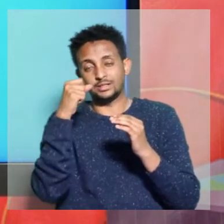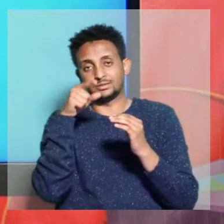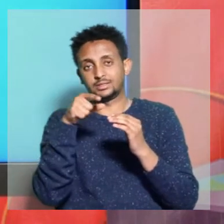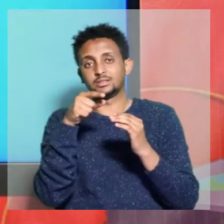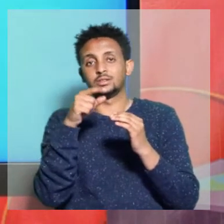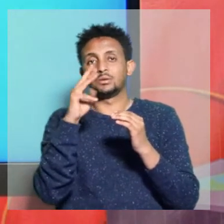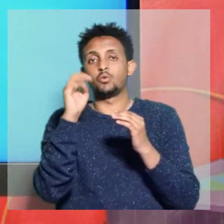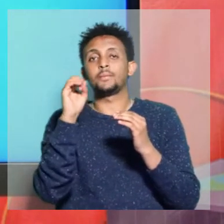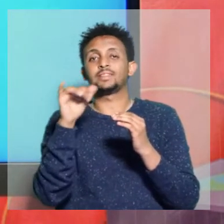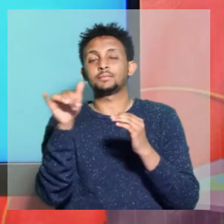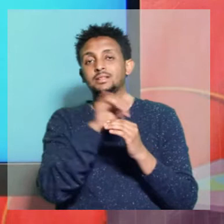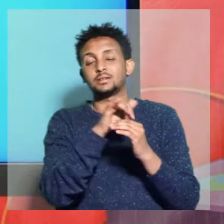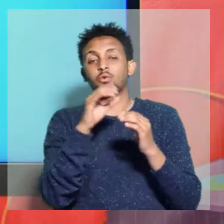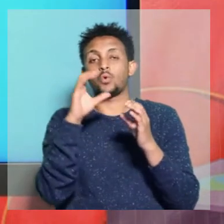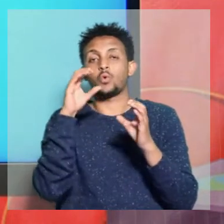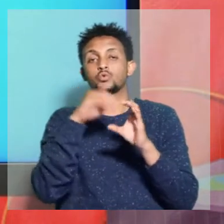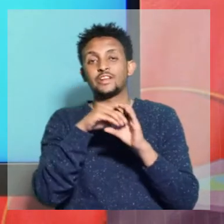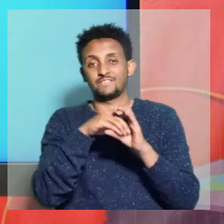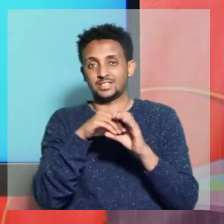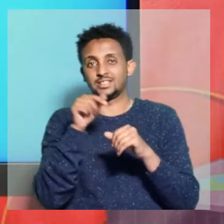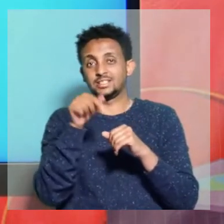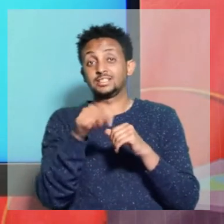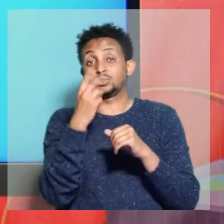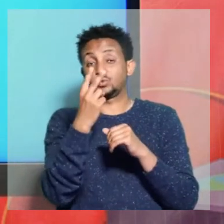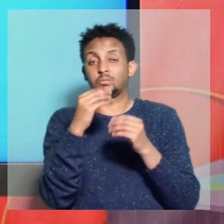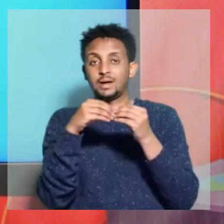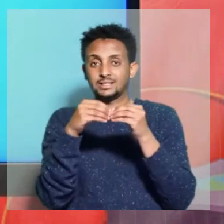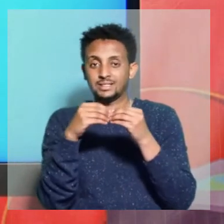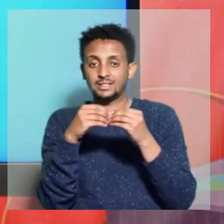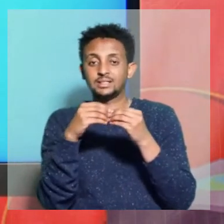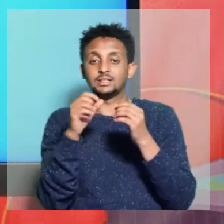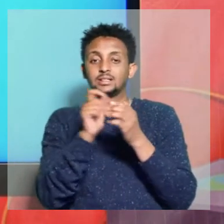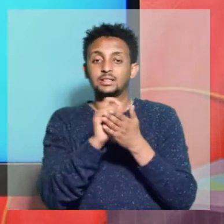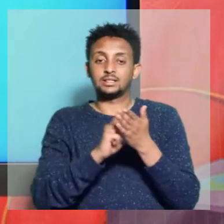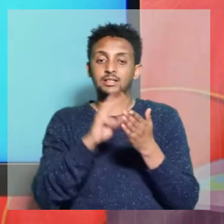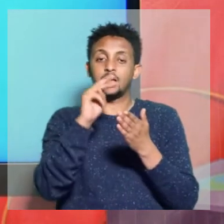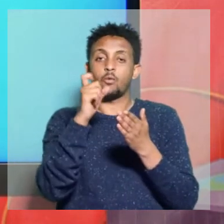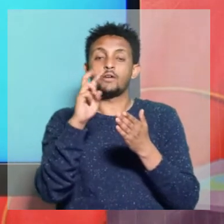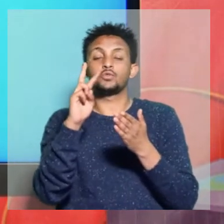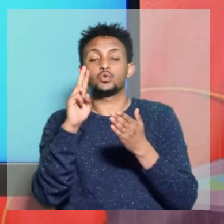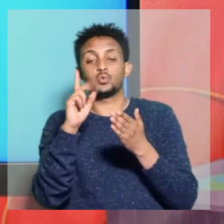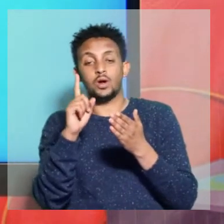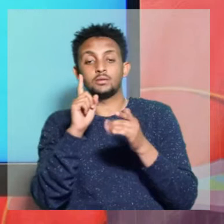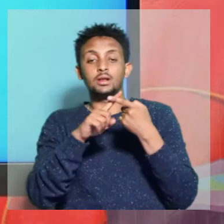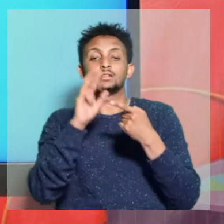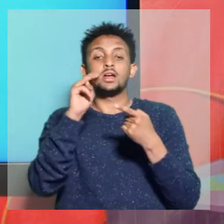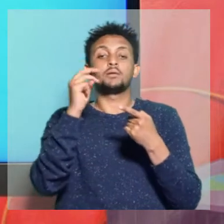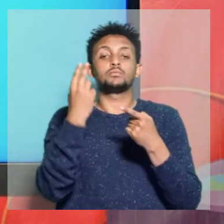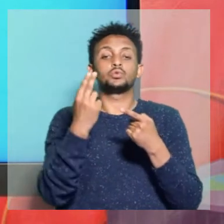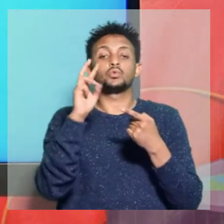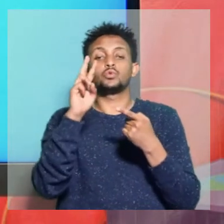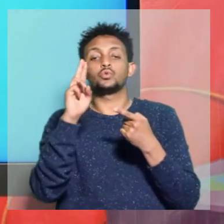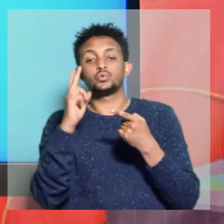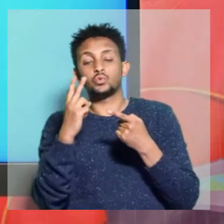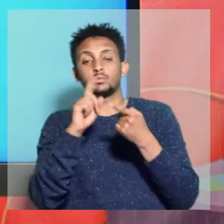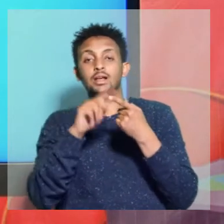The momentum remains conserved. So for these two particles, the momentum can be written as m1 u1 plus m2 u2 is equals